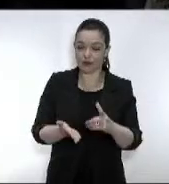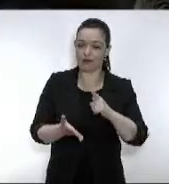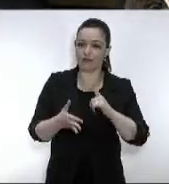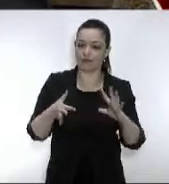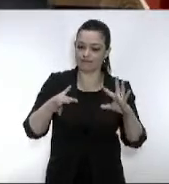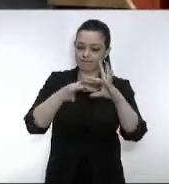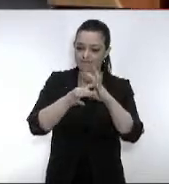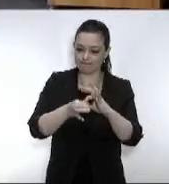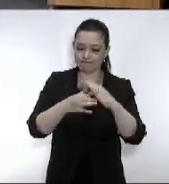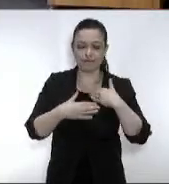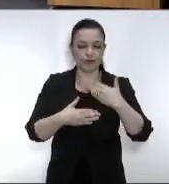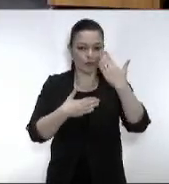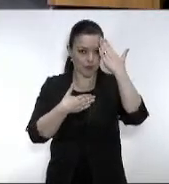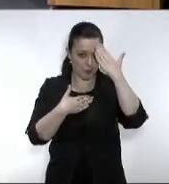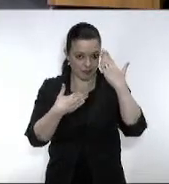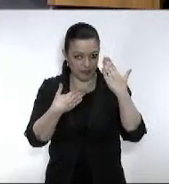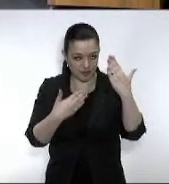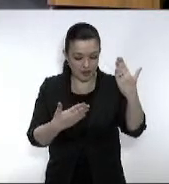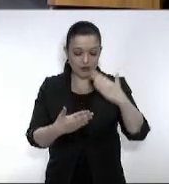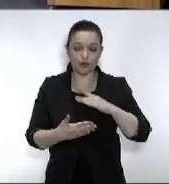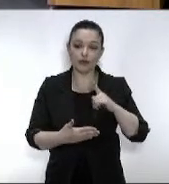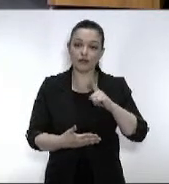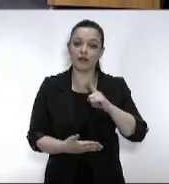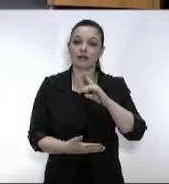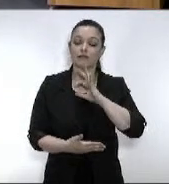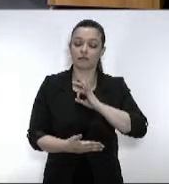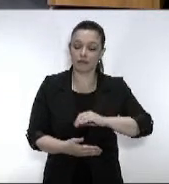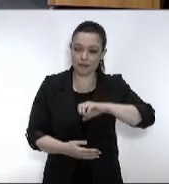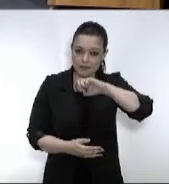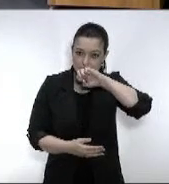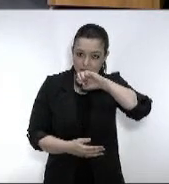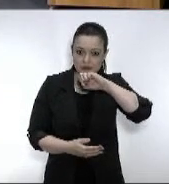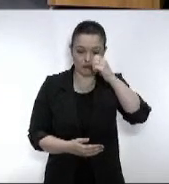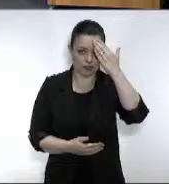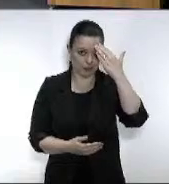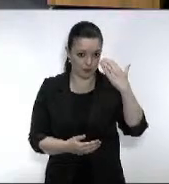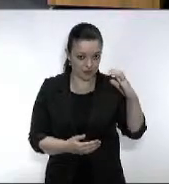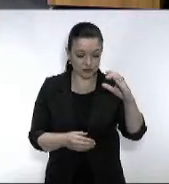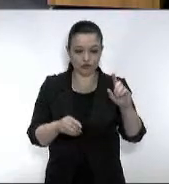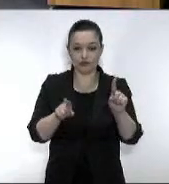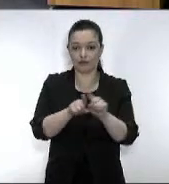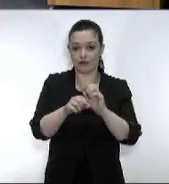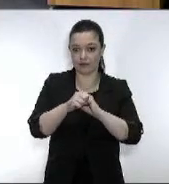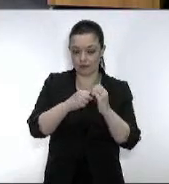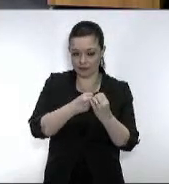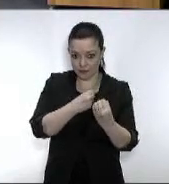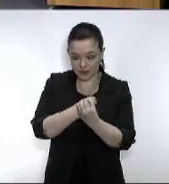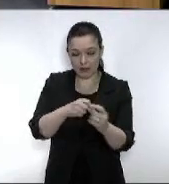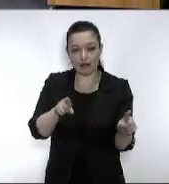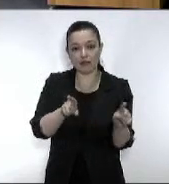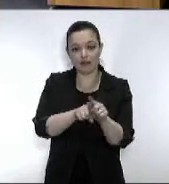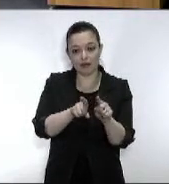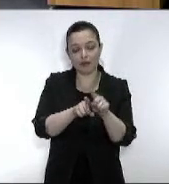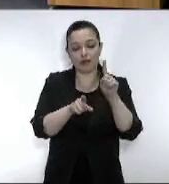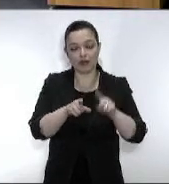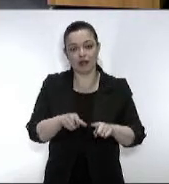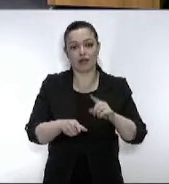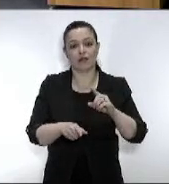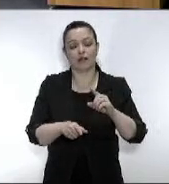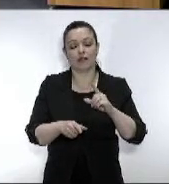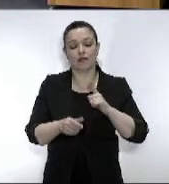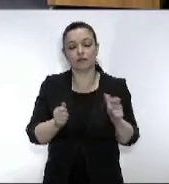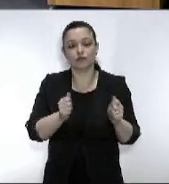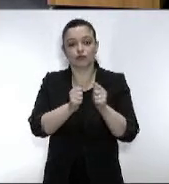2 years. And to get united in gratitude, you'd like to listen to the message of Archbishop of Curitiba and the